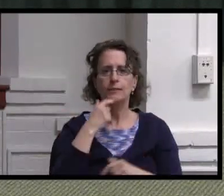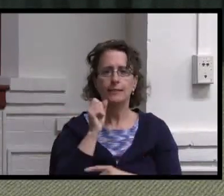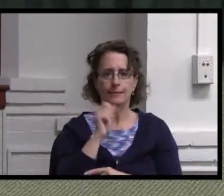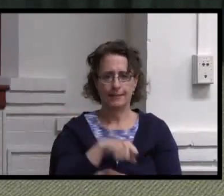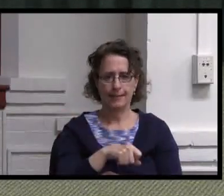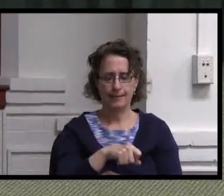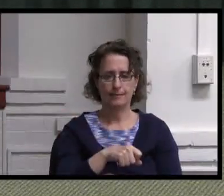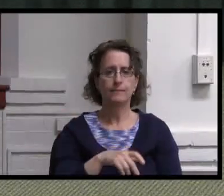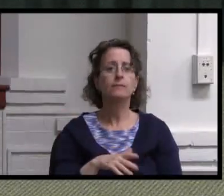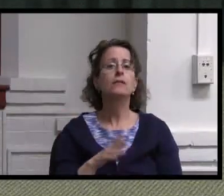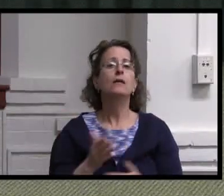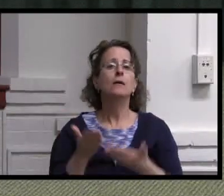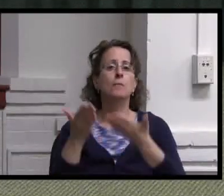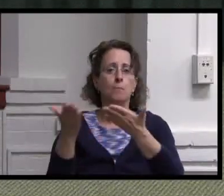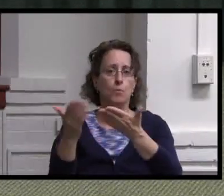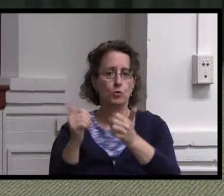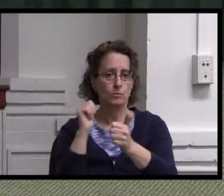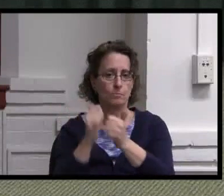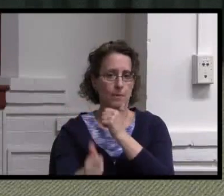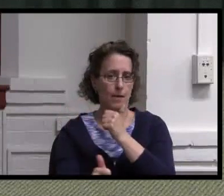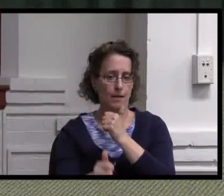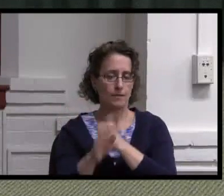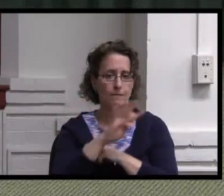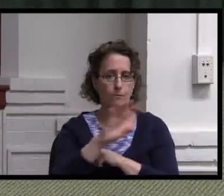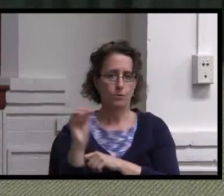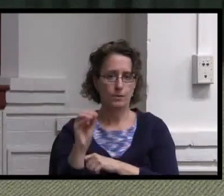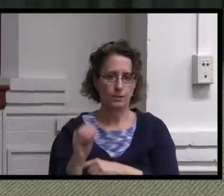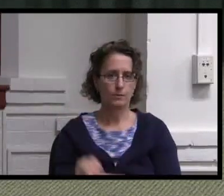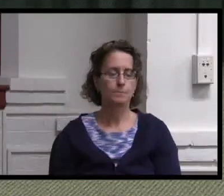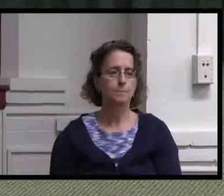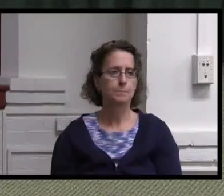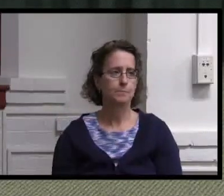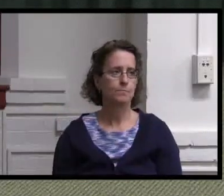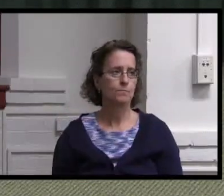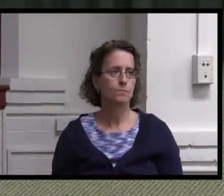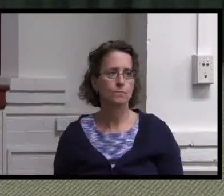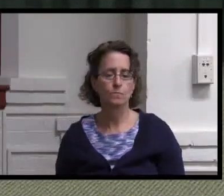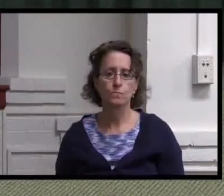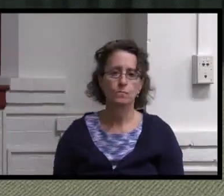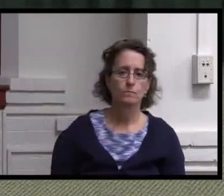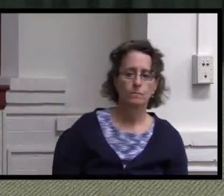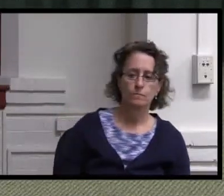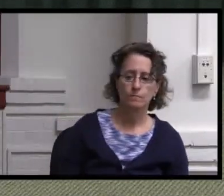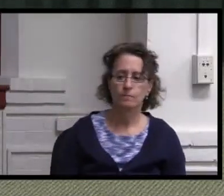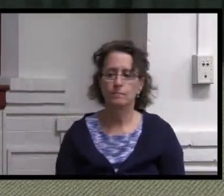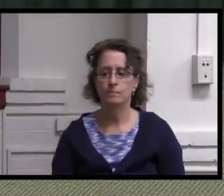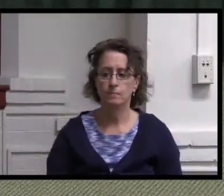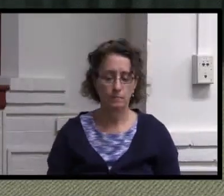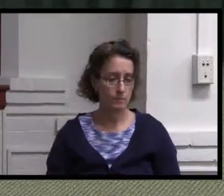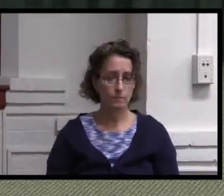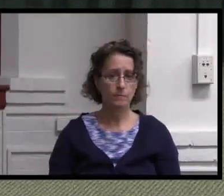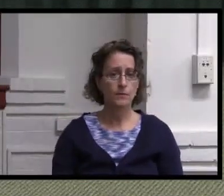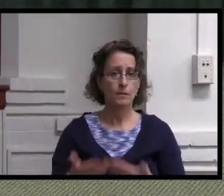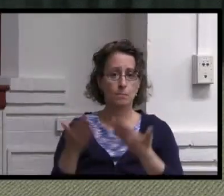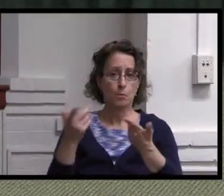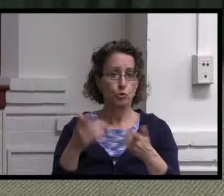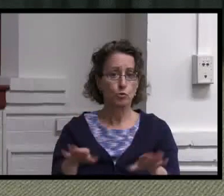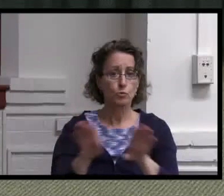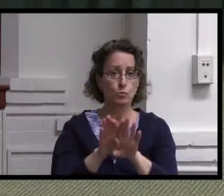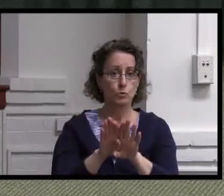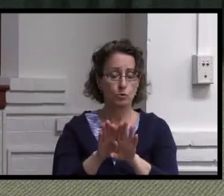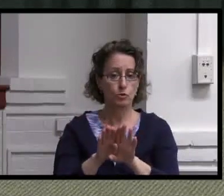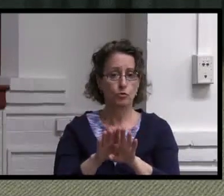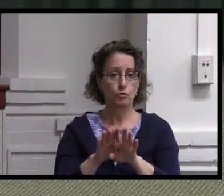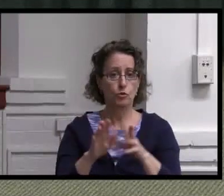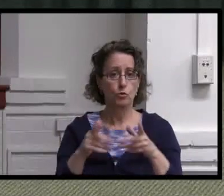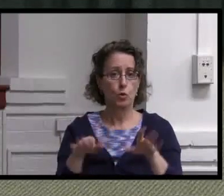opposed? Motion carries 4-0. Would someone like to make a motion to adjourn as Water and Sewer Commissioners?